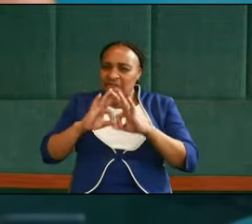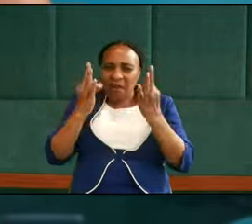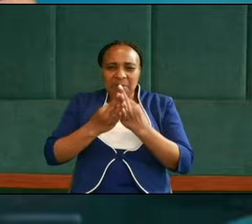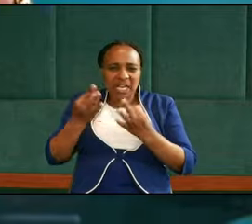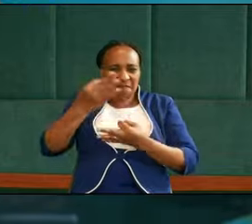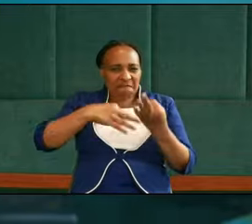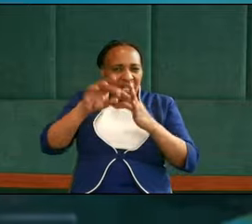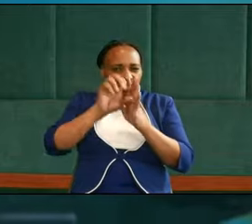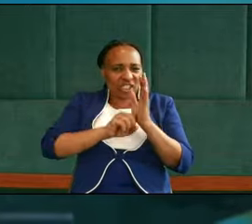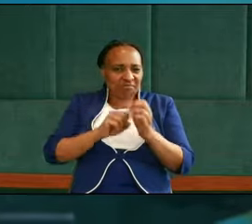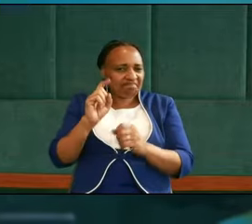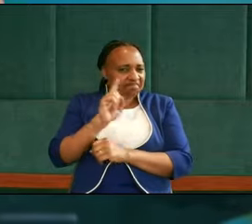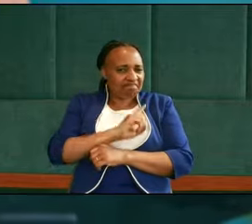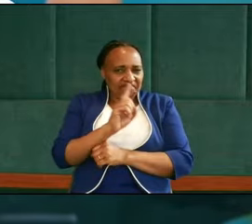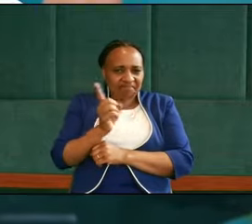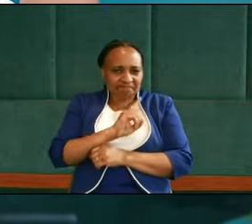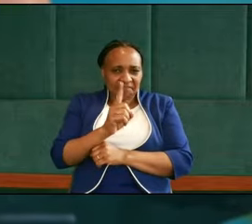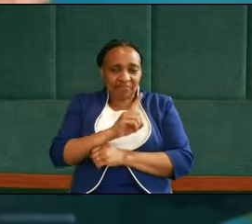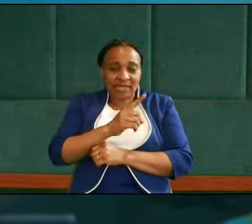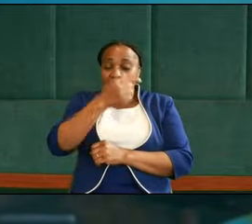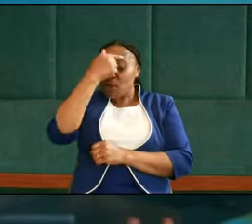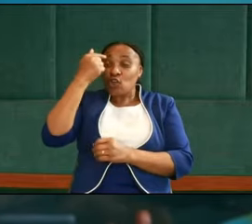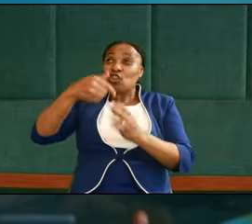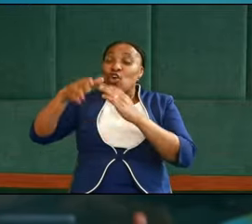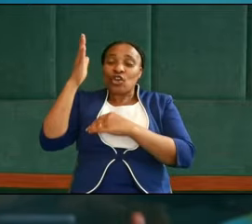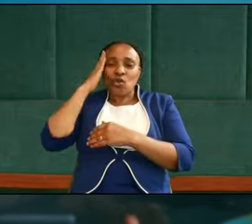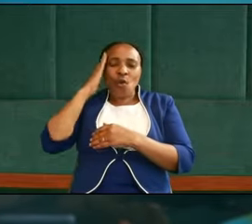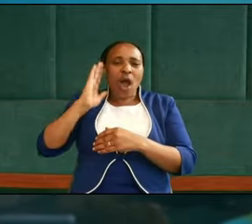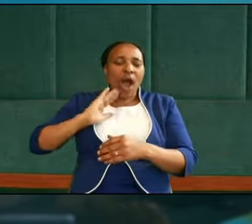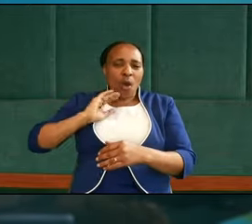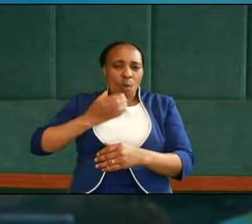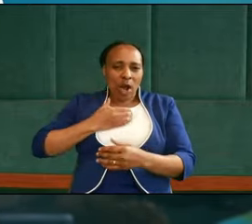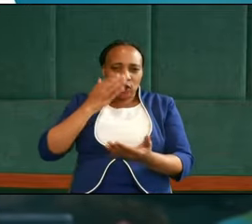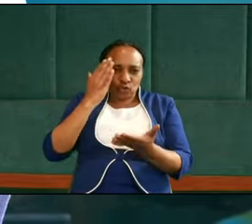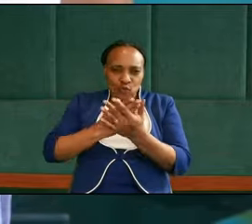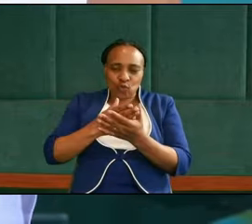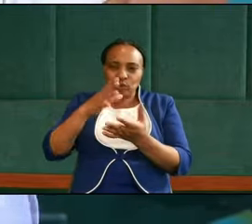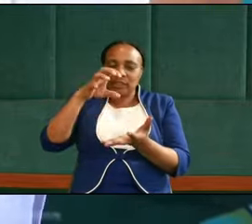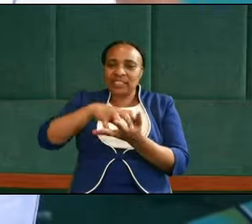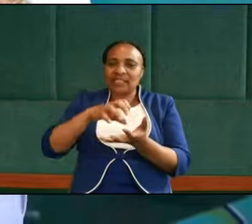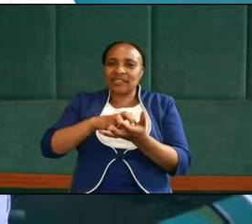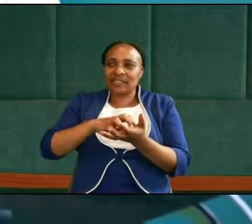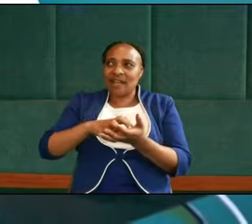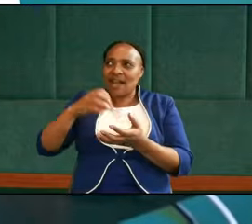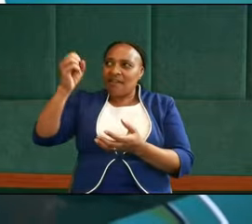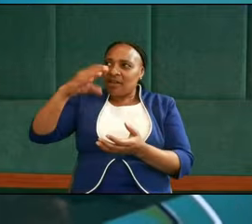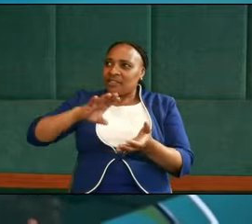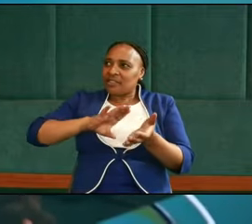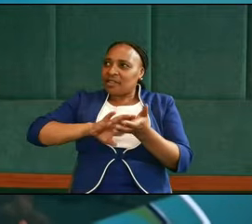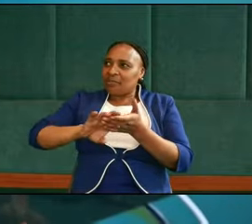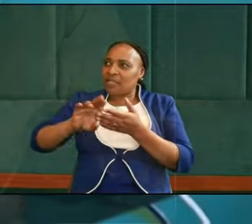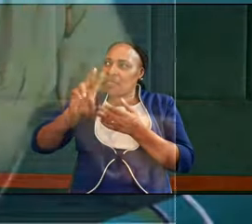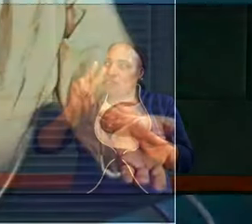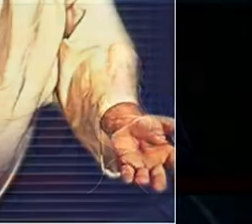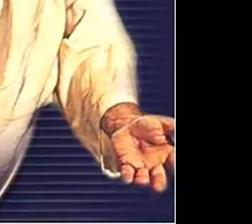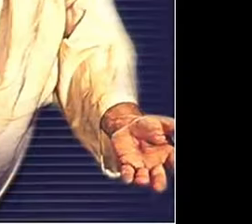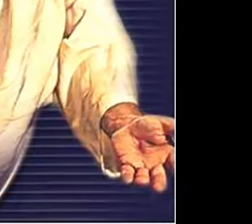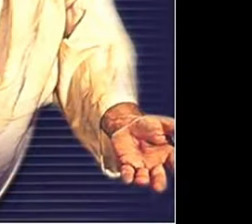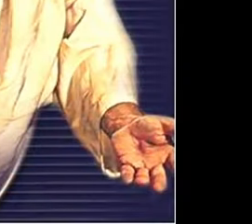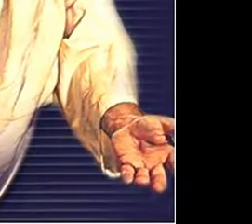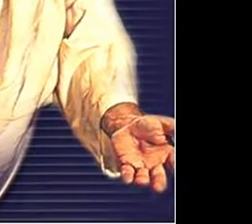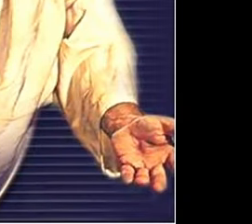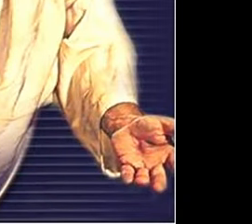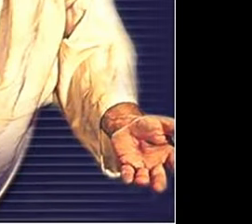fellowship. God knows our true state. Revelation 2 verse 2, I know your deeds. I